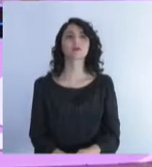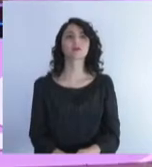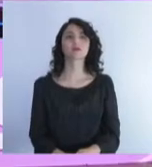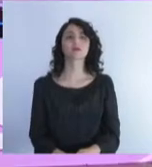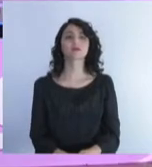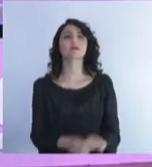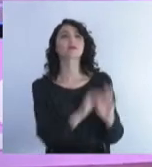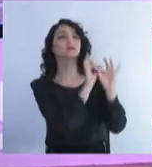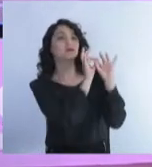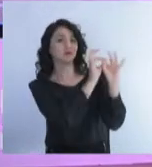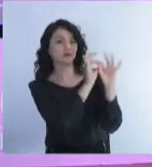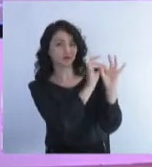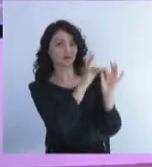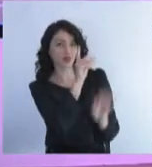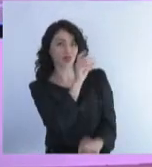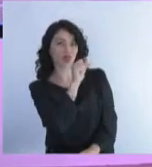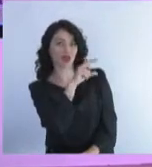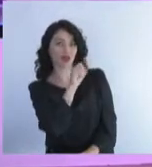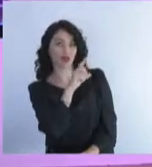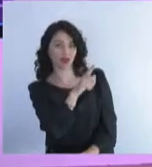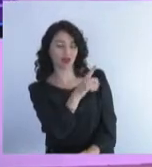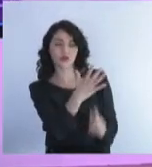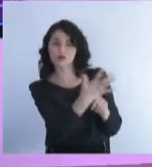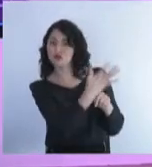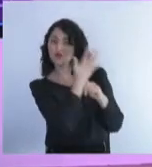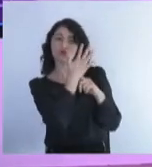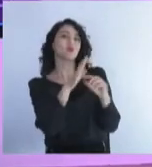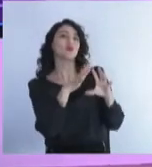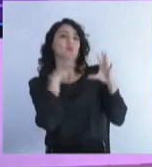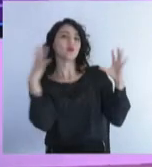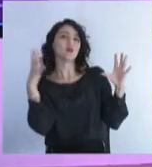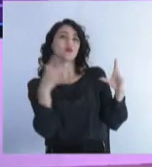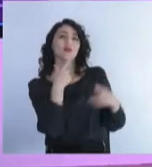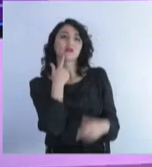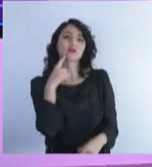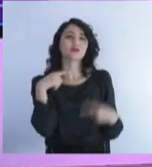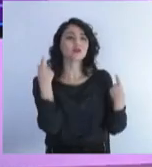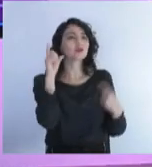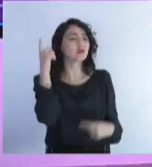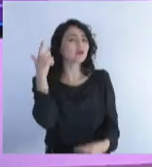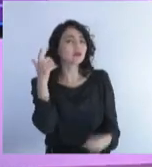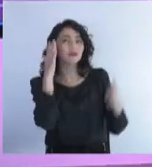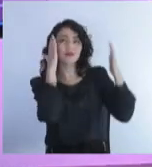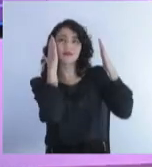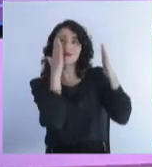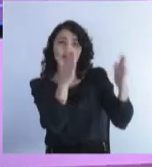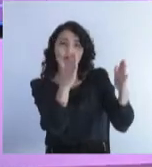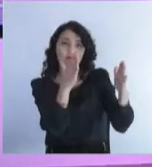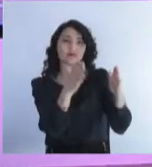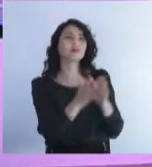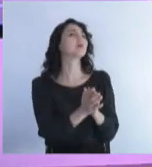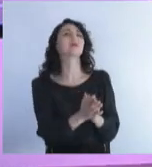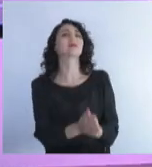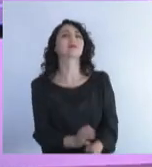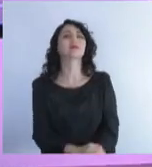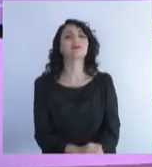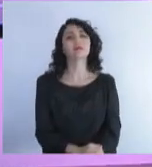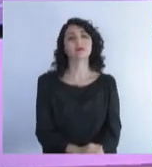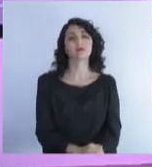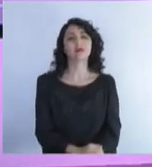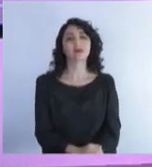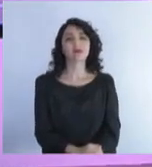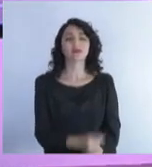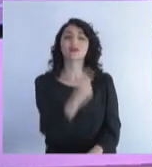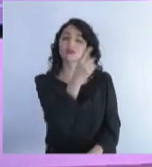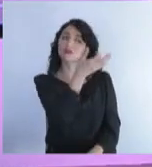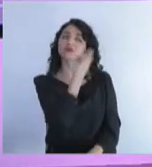very much, Daniel, for your inspiring presentation. We have heard you with so much attention. It